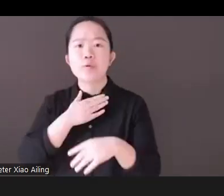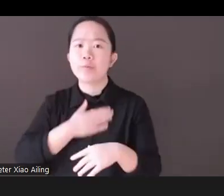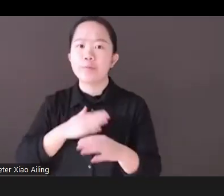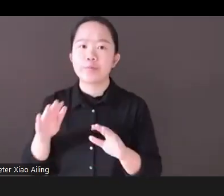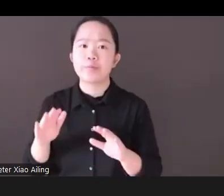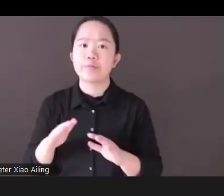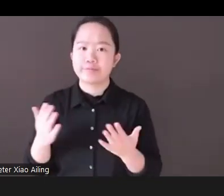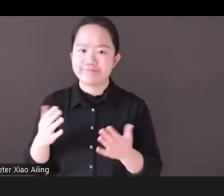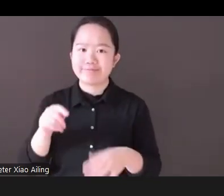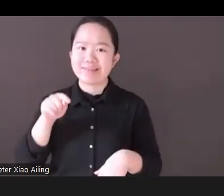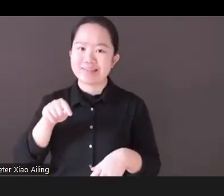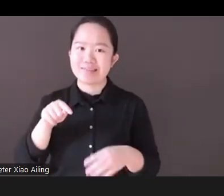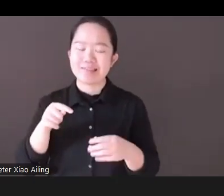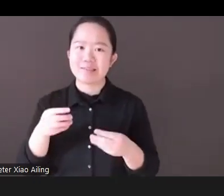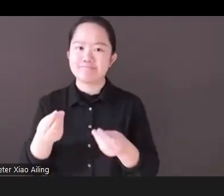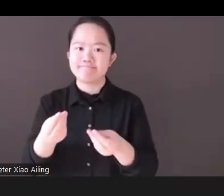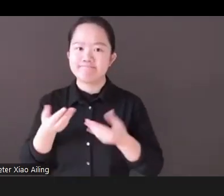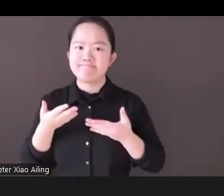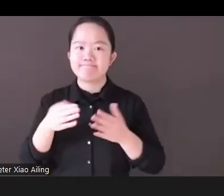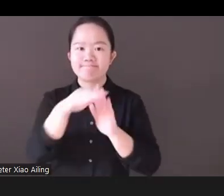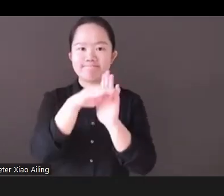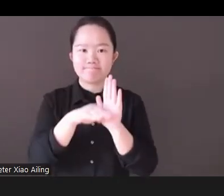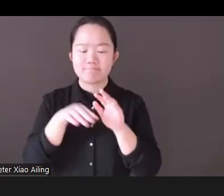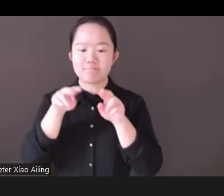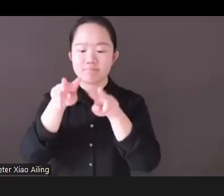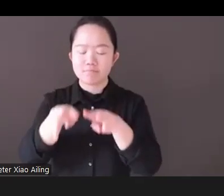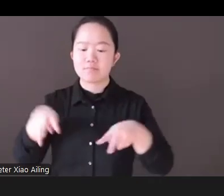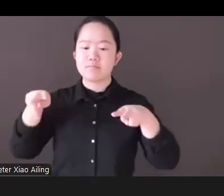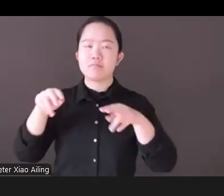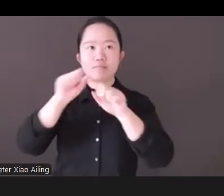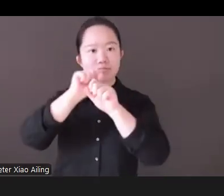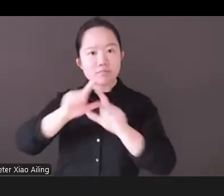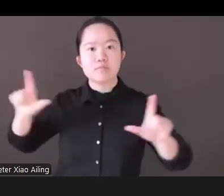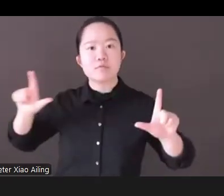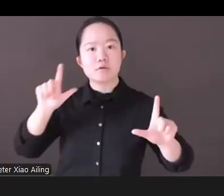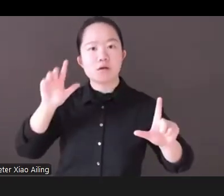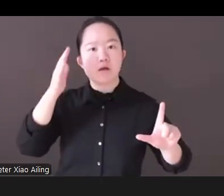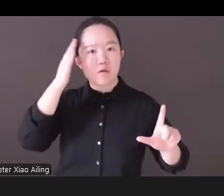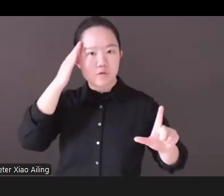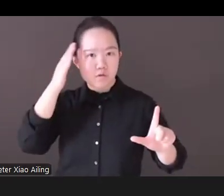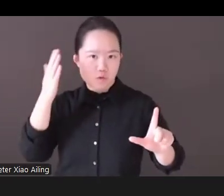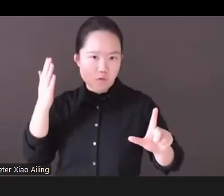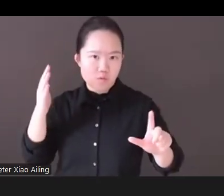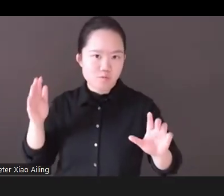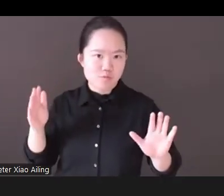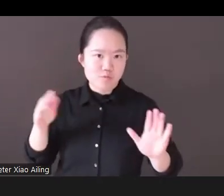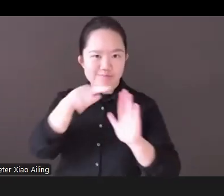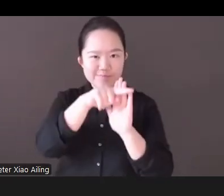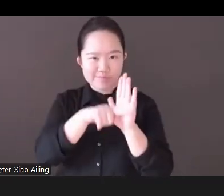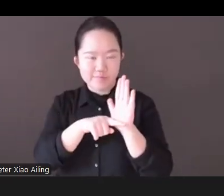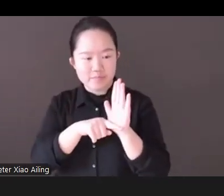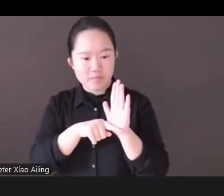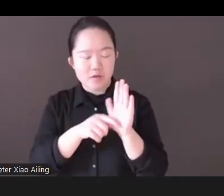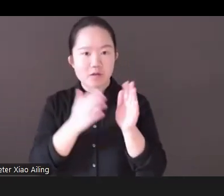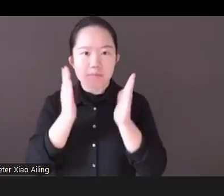us a chance to directly react to instances of non-compliance in certain services